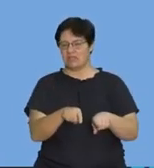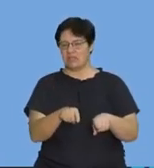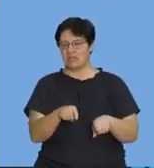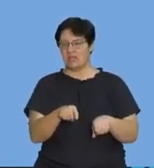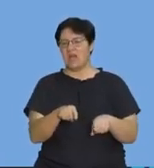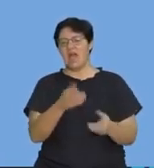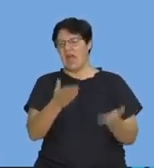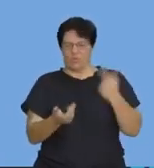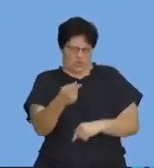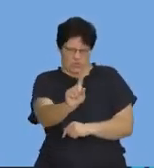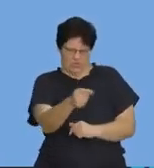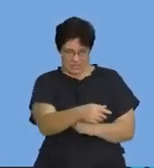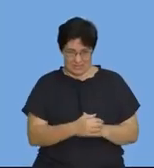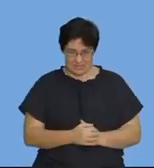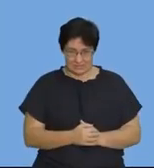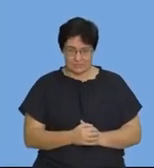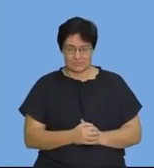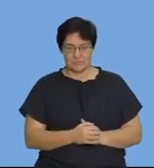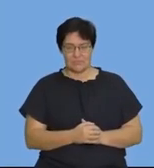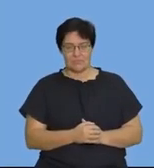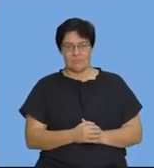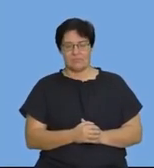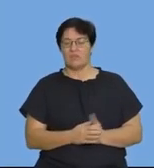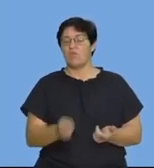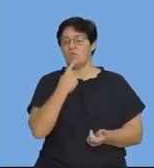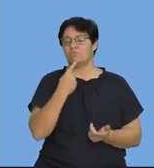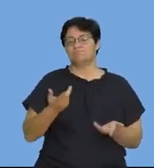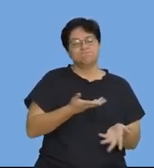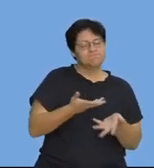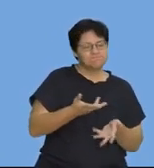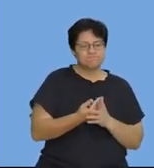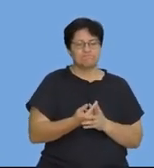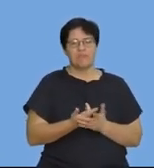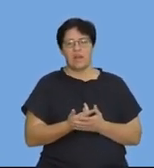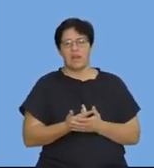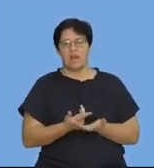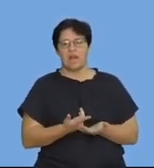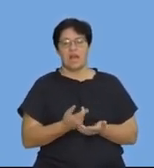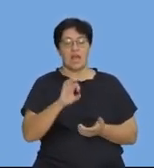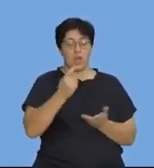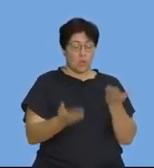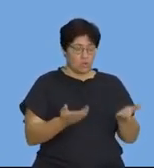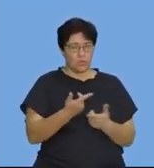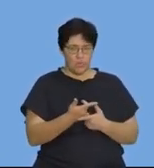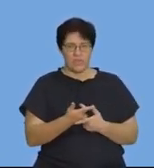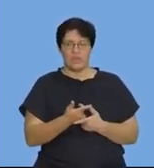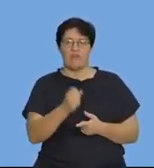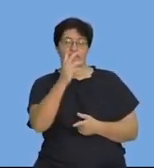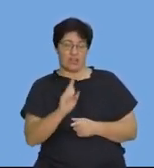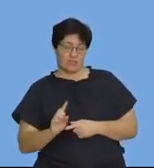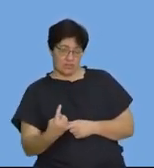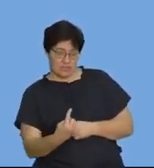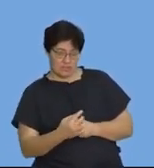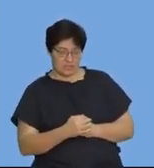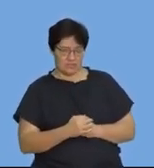all about. So, when we talk about equations with fractions first, right, because that's what we